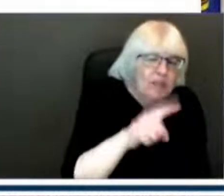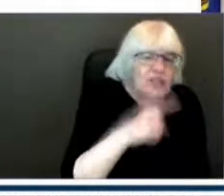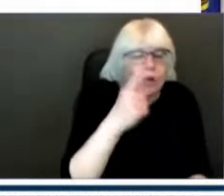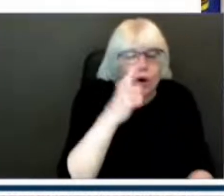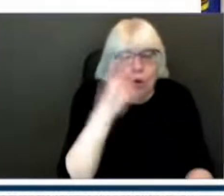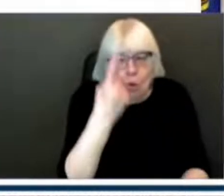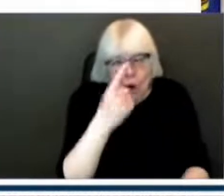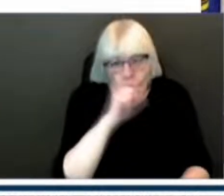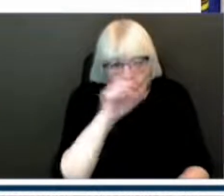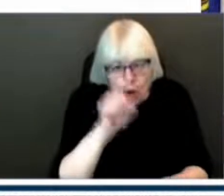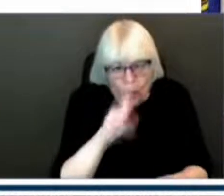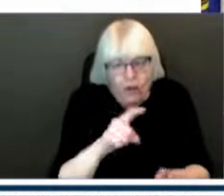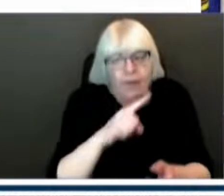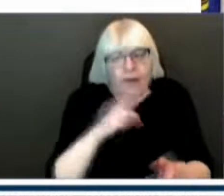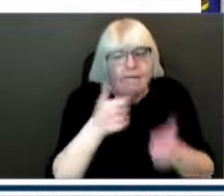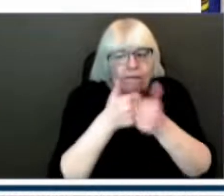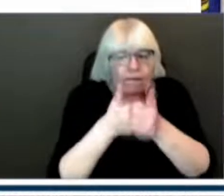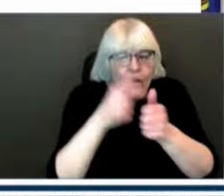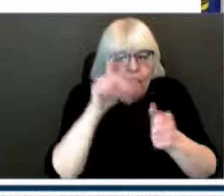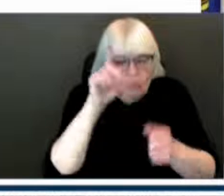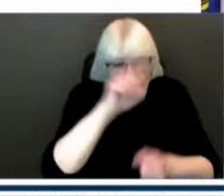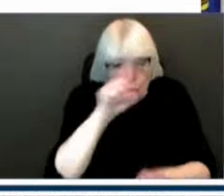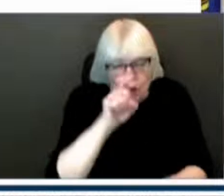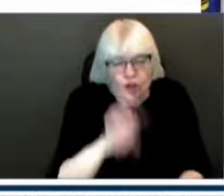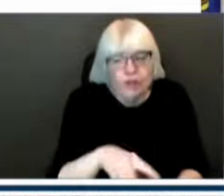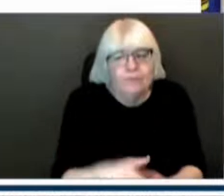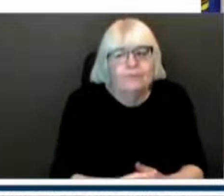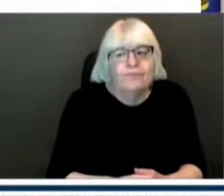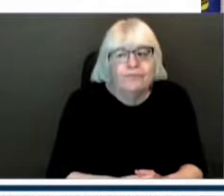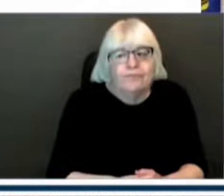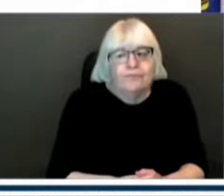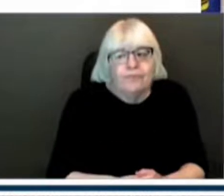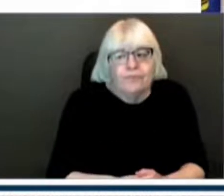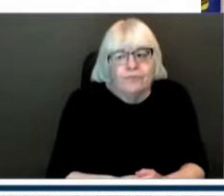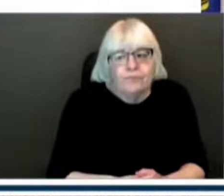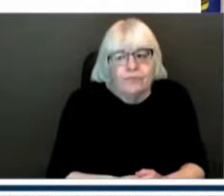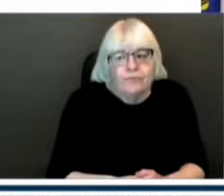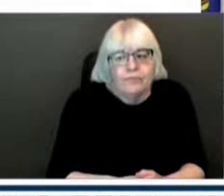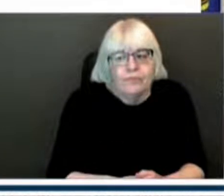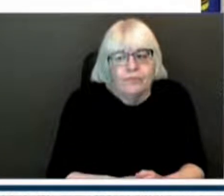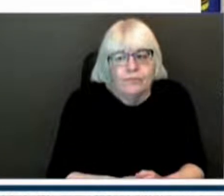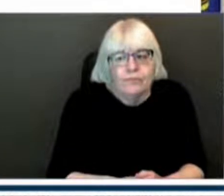that you are on mute. We'll start with Taryn Grant from CBC. Go ahead, Taryn.